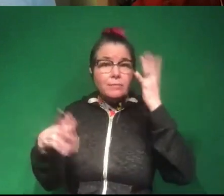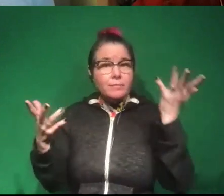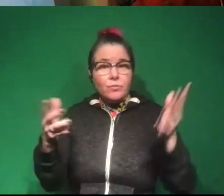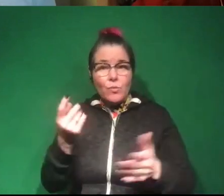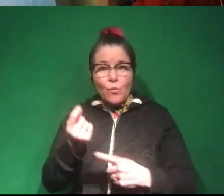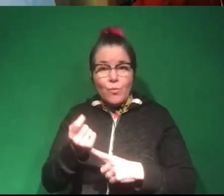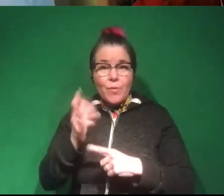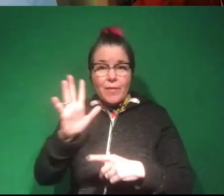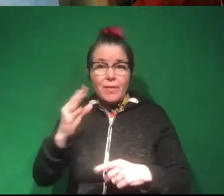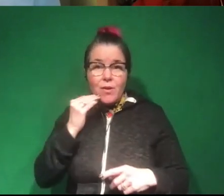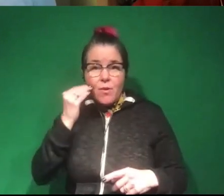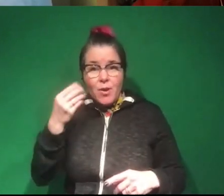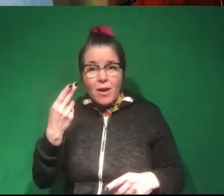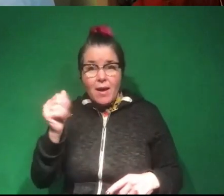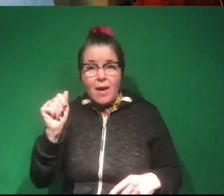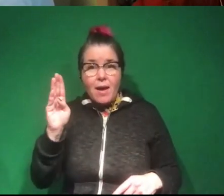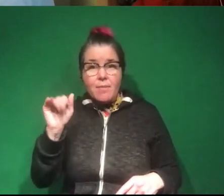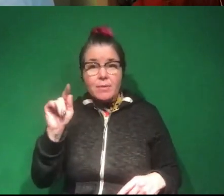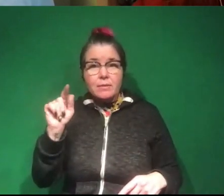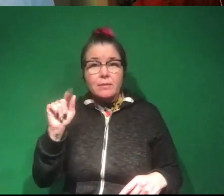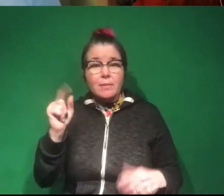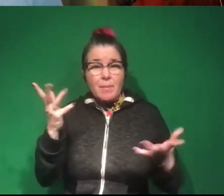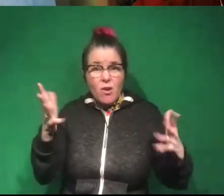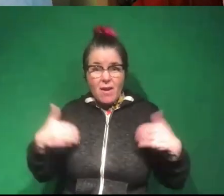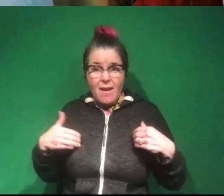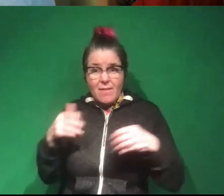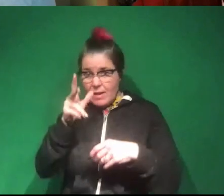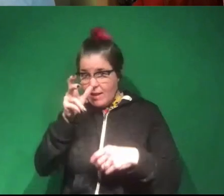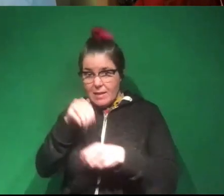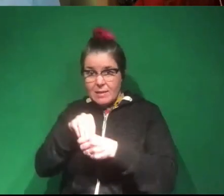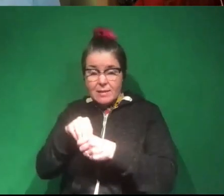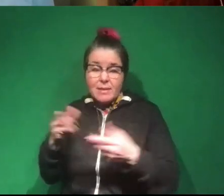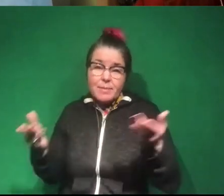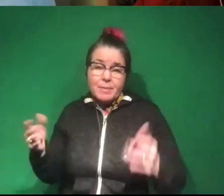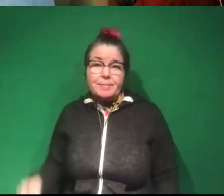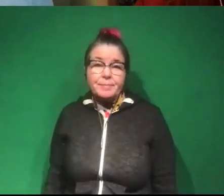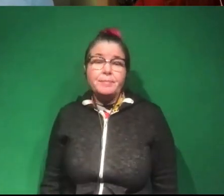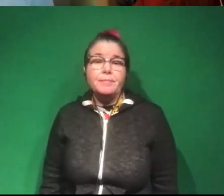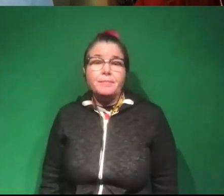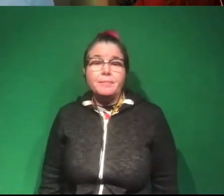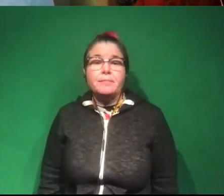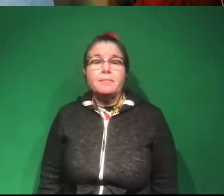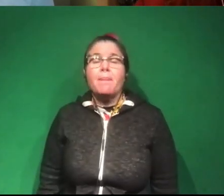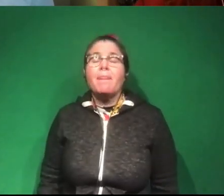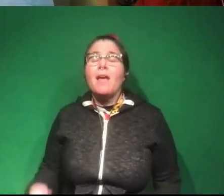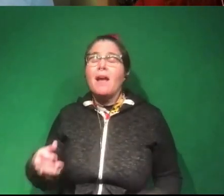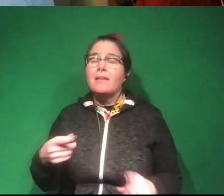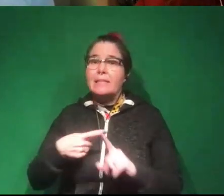removing habitats for ants, and there might be ants in there already. Um, so yeah, and rising